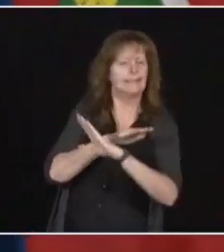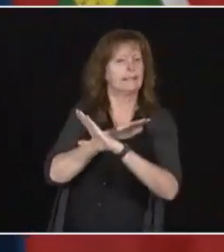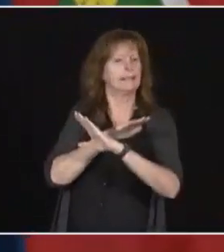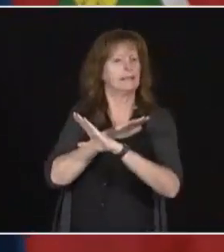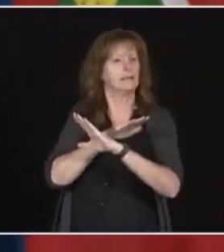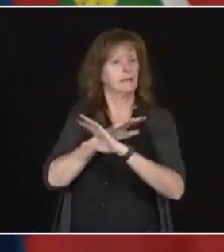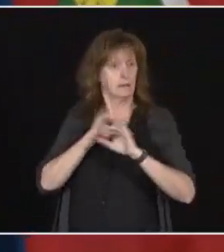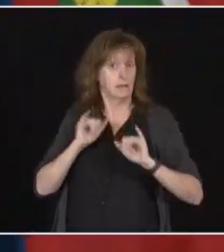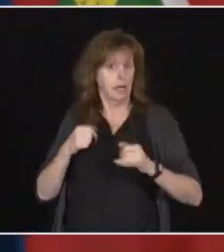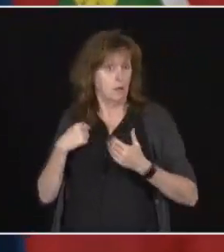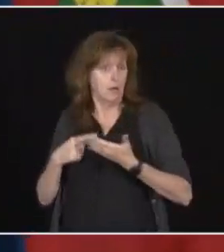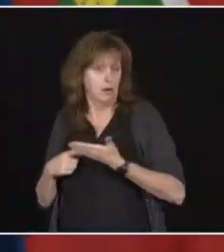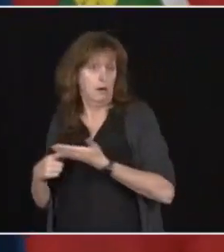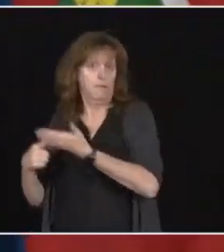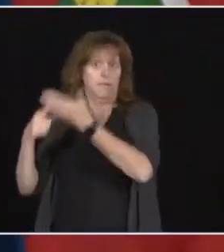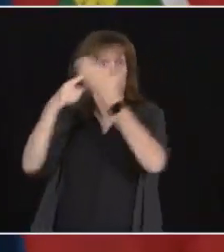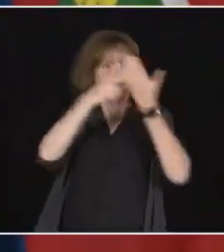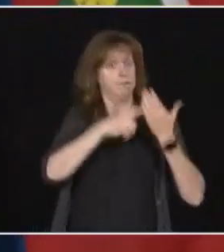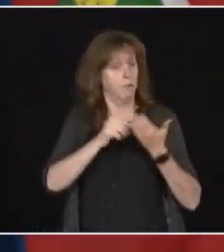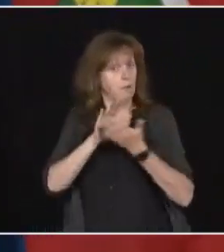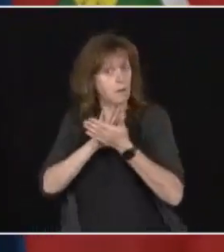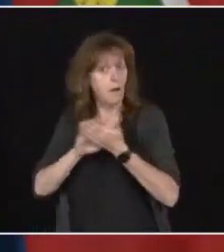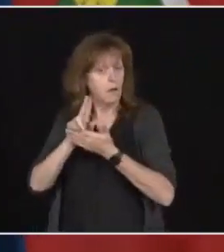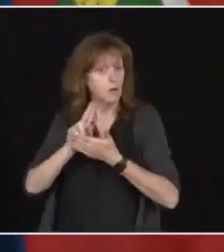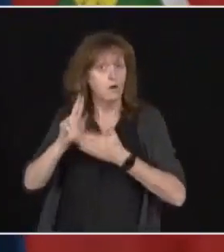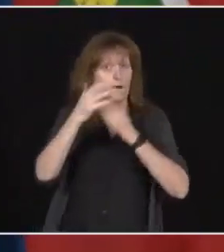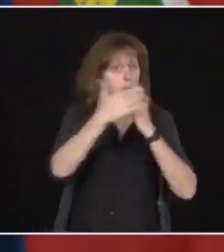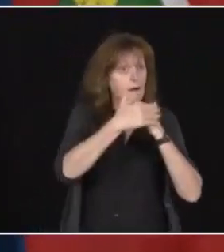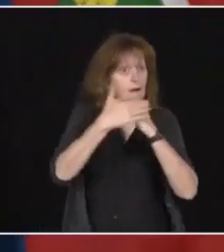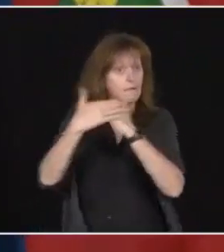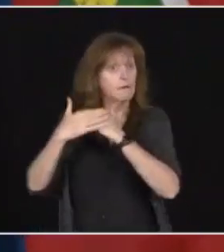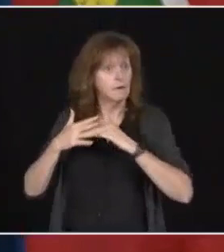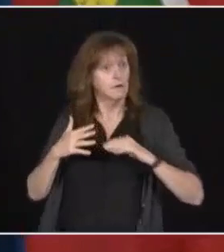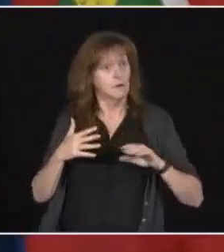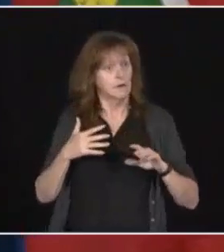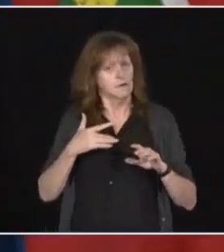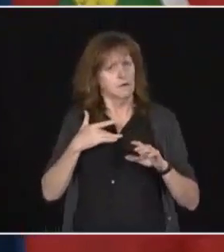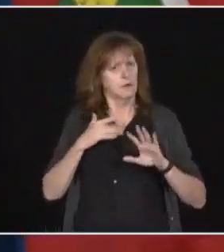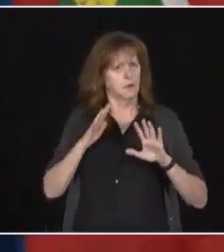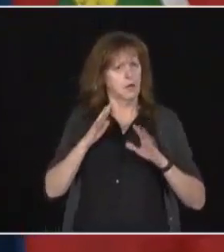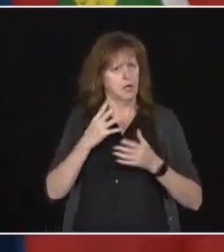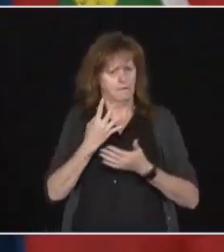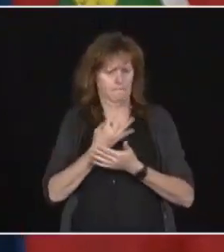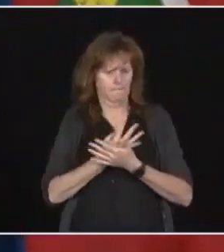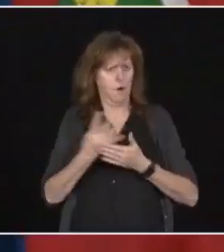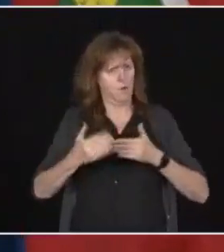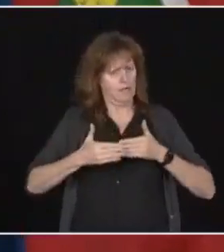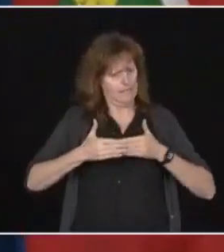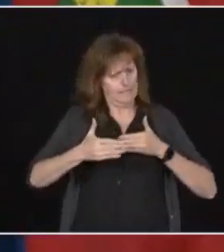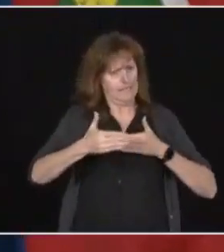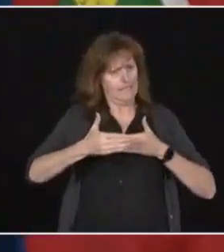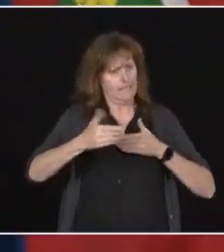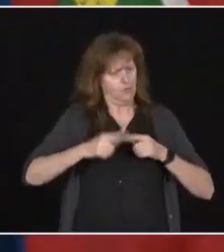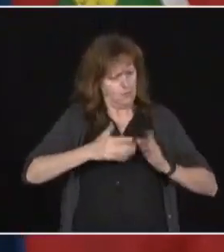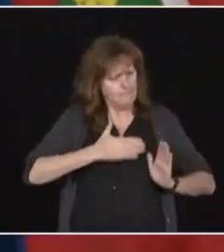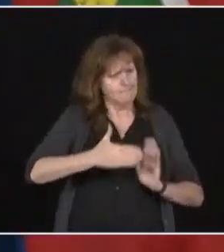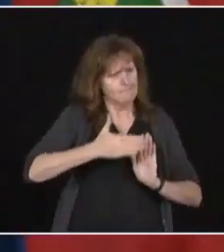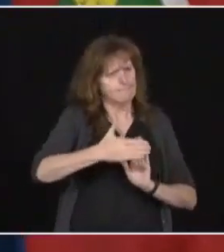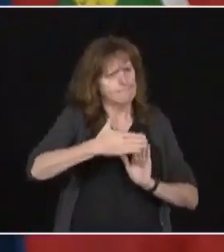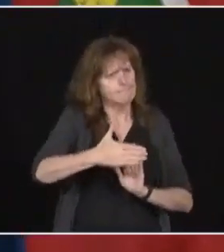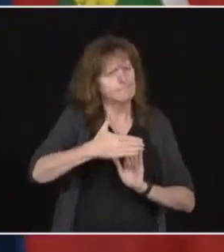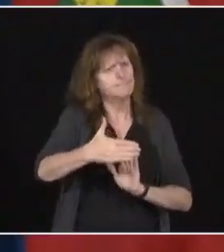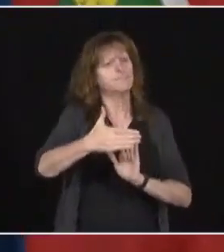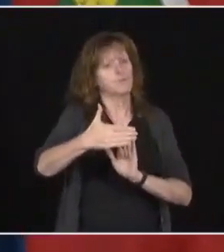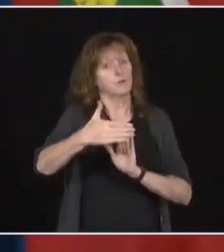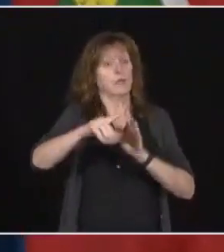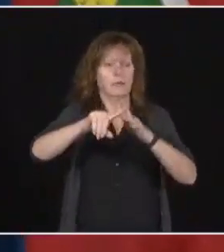learned that we would require approximately 4 weeks, hence July 2nd as the starting date, to be able to get ready, and then they would need